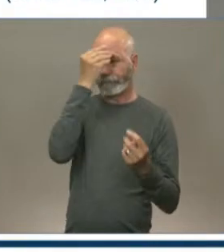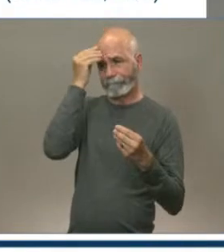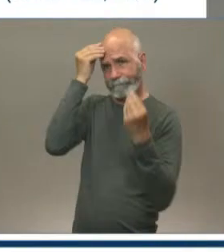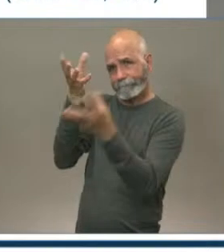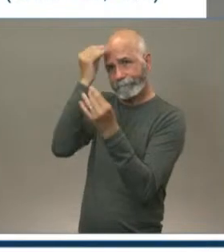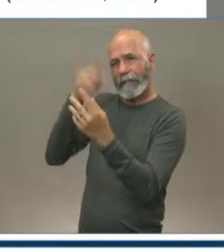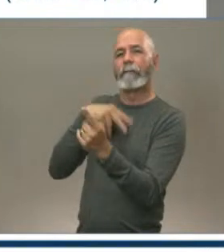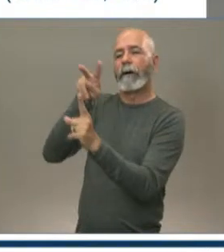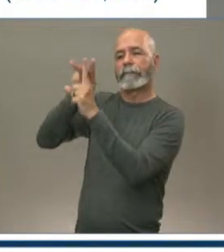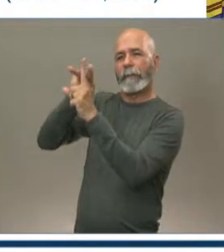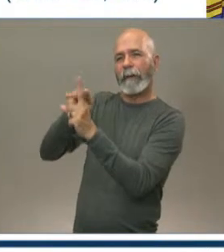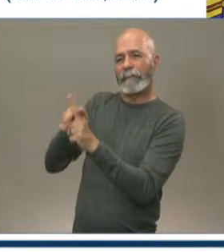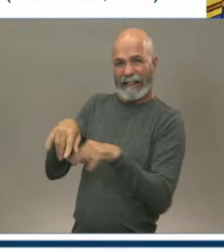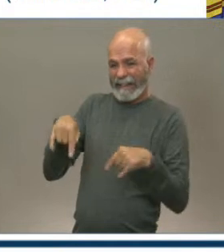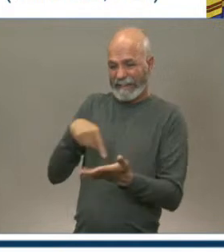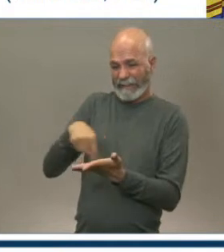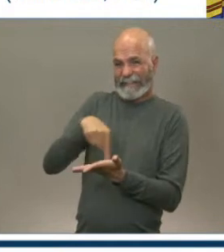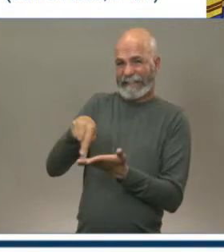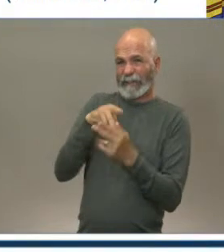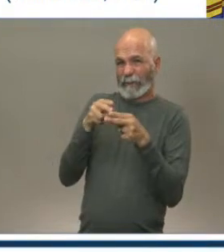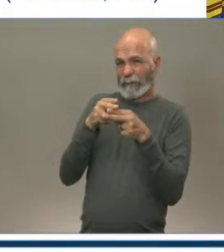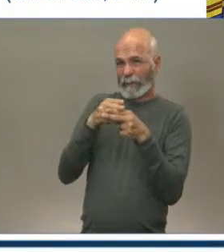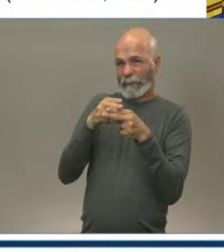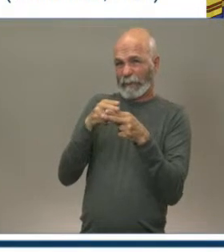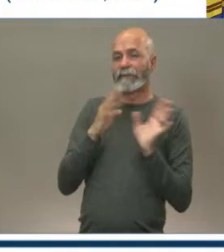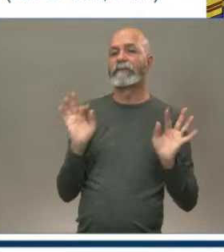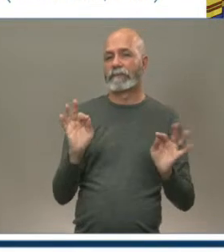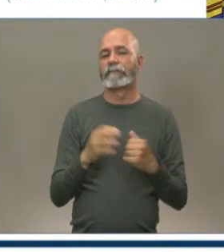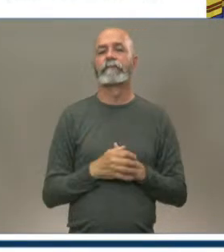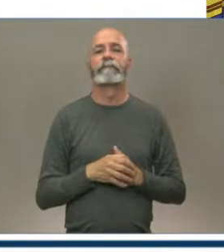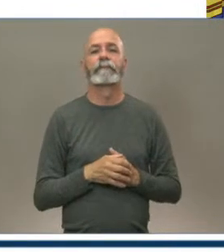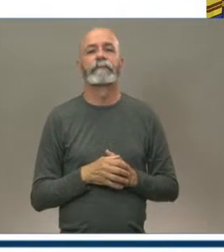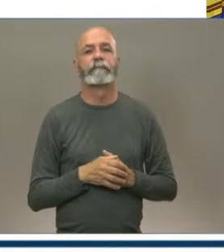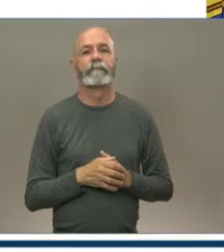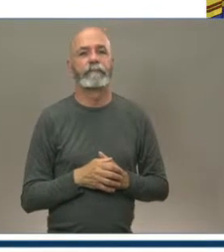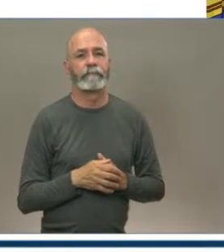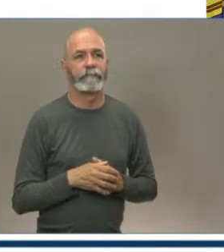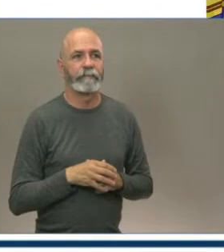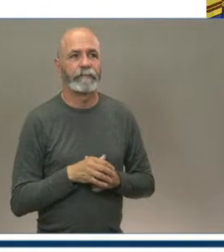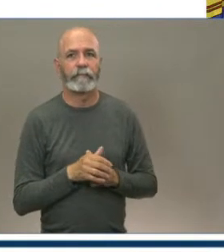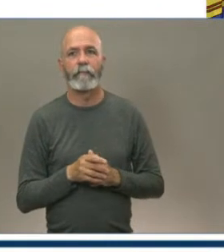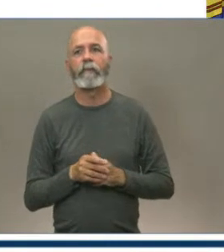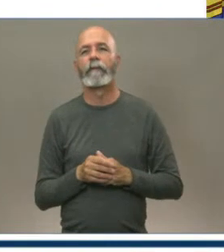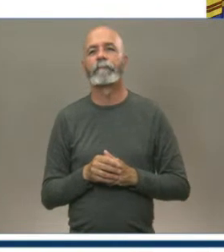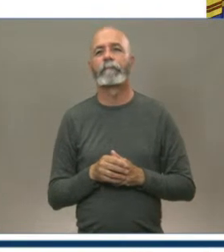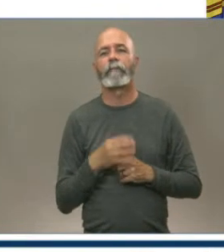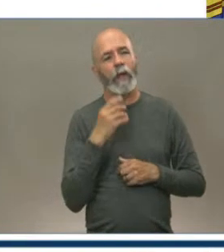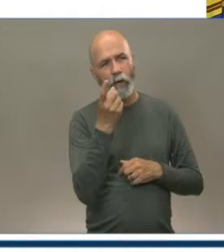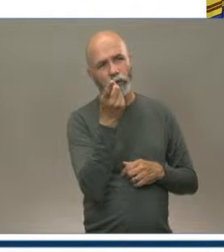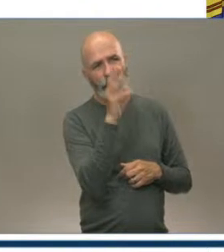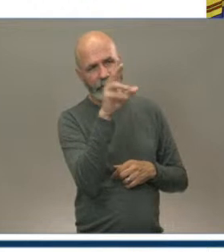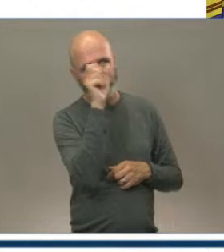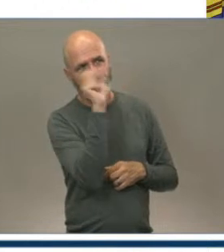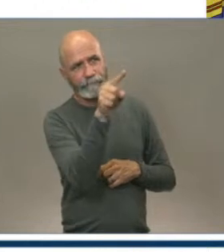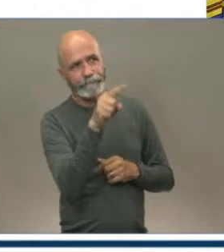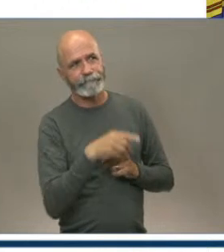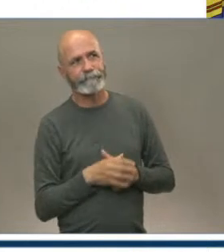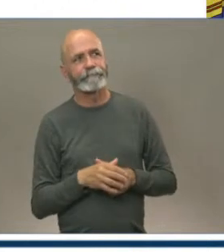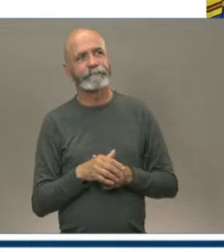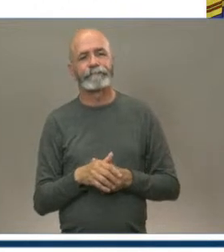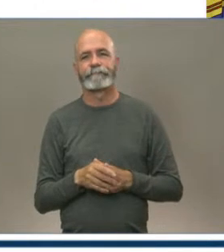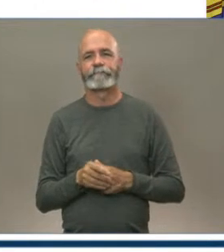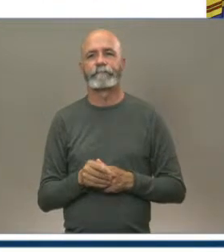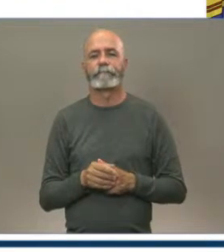can. John, go ahead with your follow-up. Thanks. This is again for Dr. Strang. I'm just wondering why